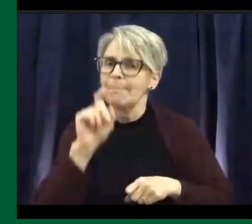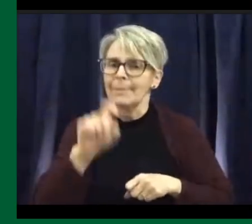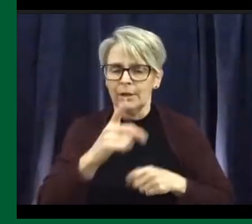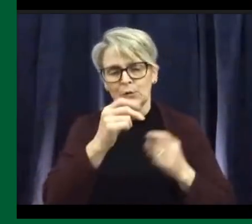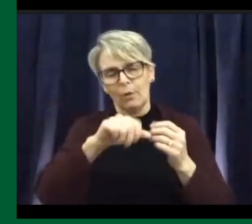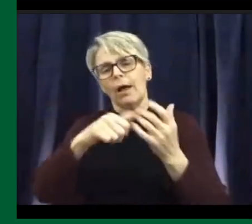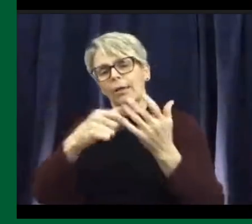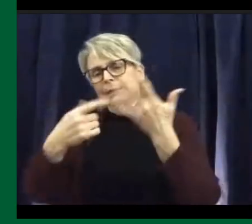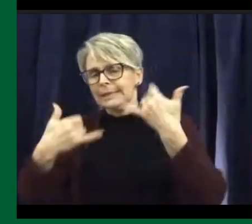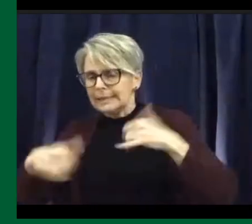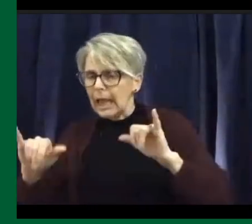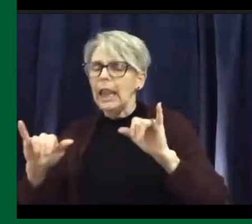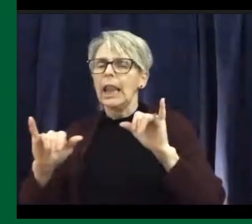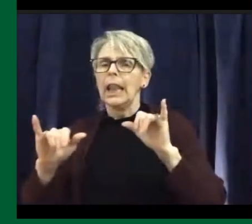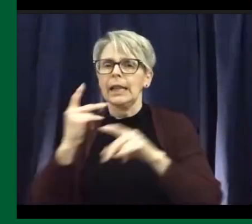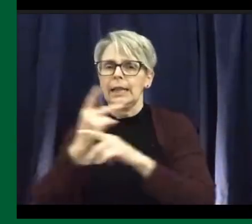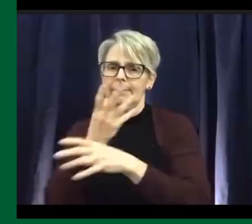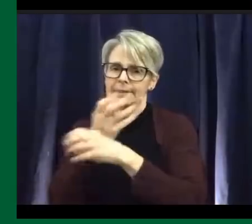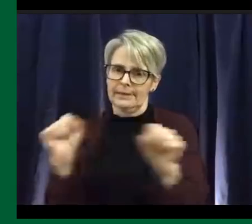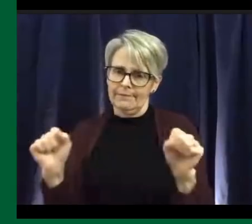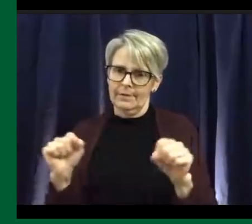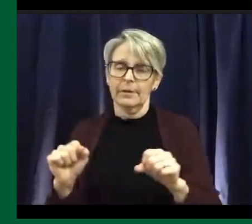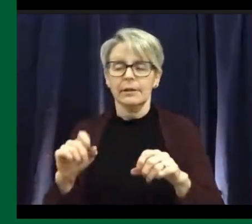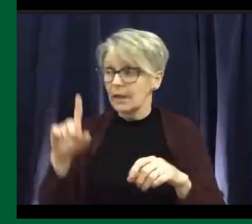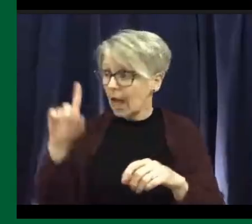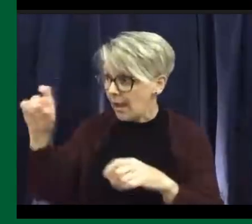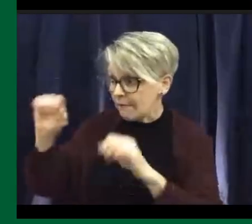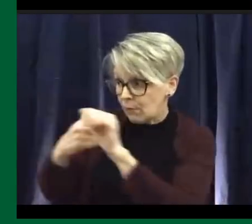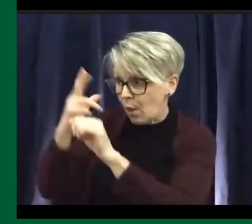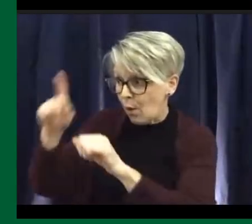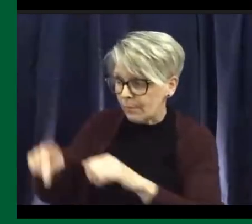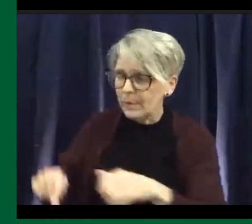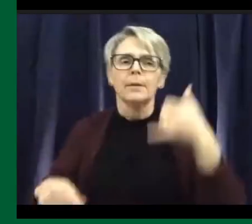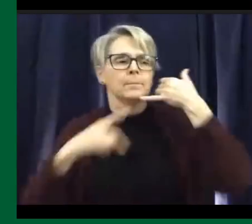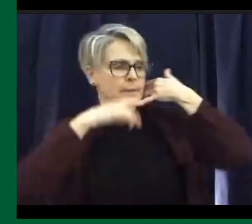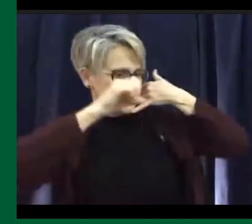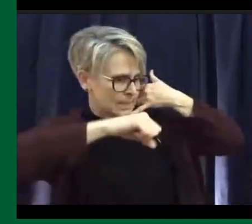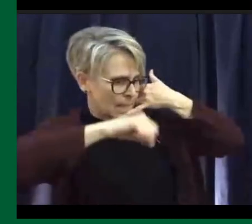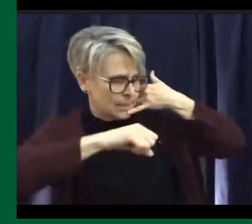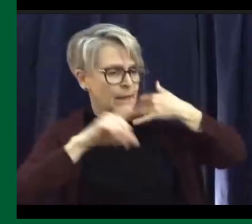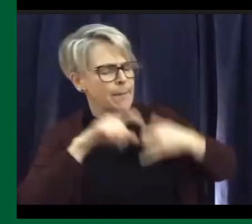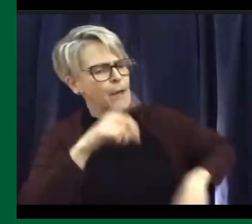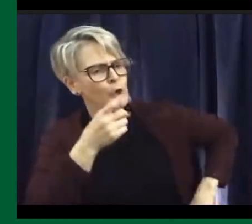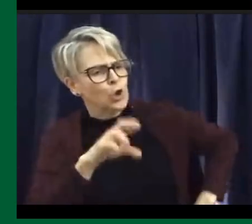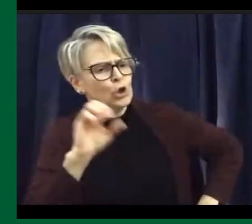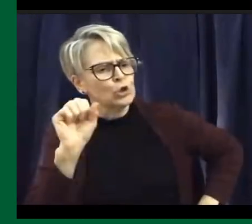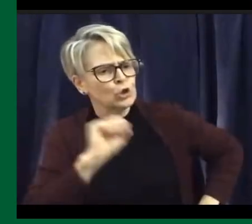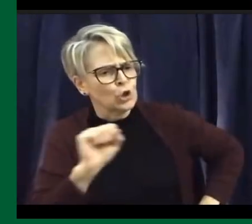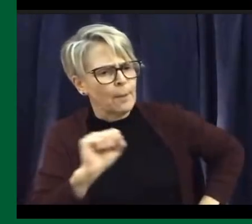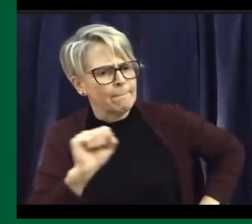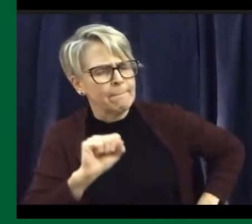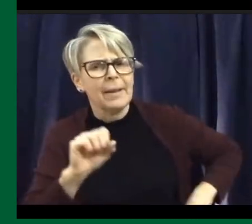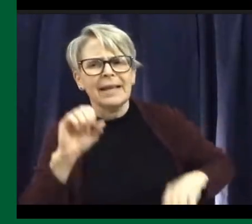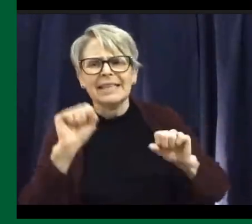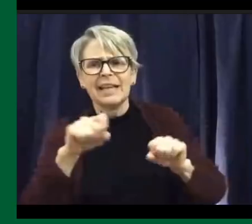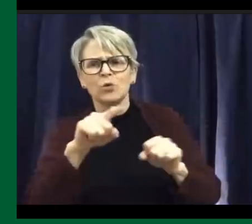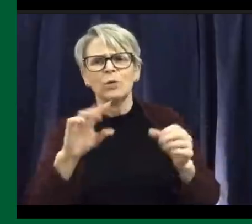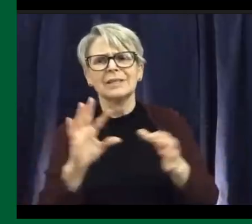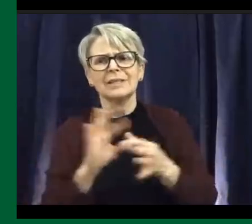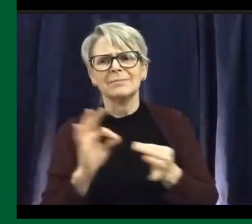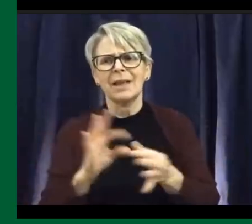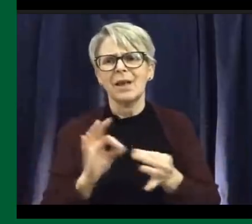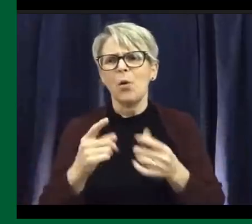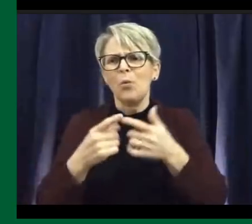Steph? Yes, Dr. Shahab, can you provide any insight on what's going on in the